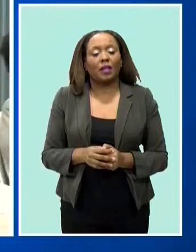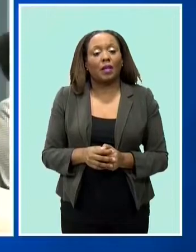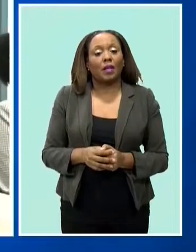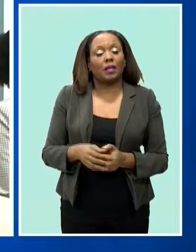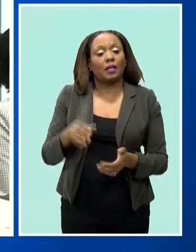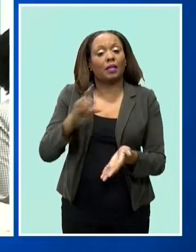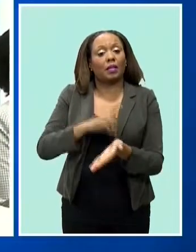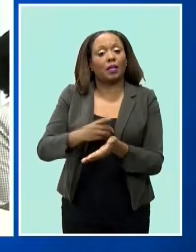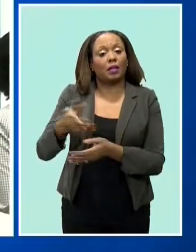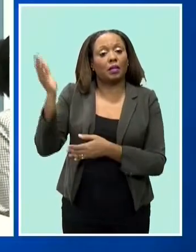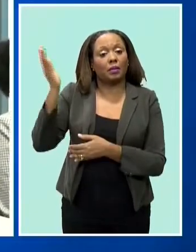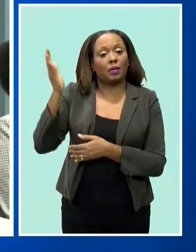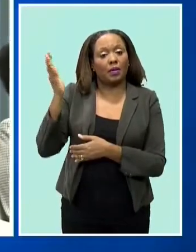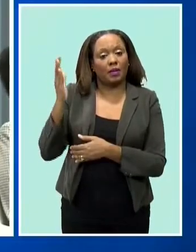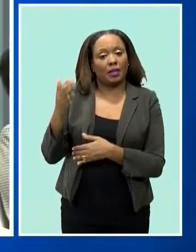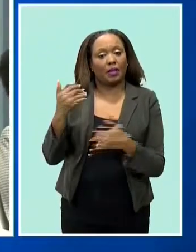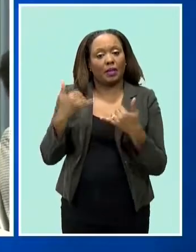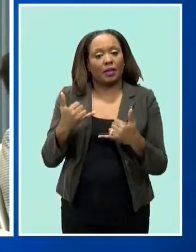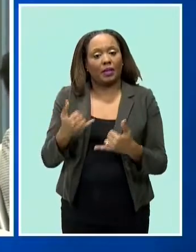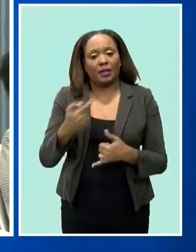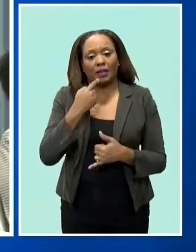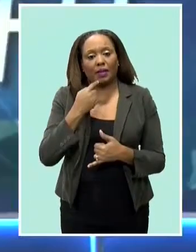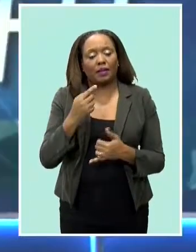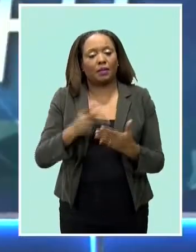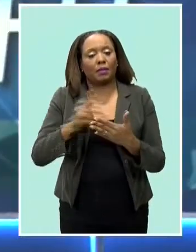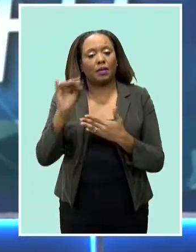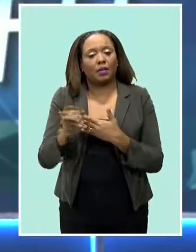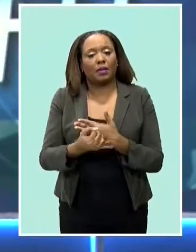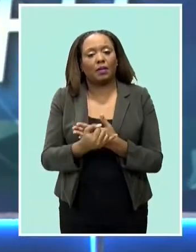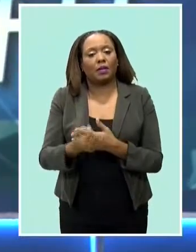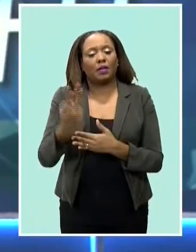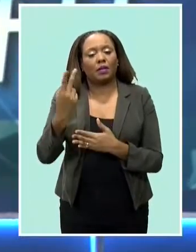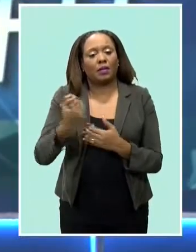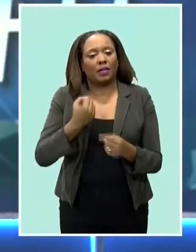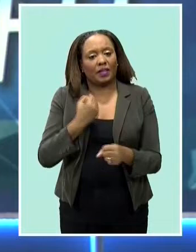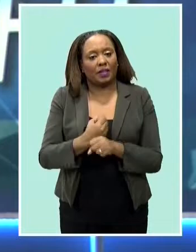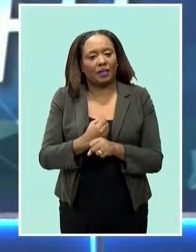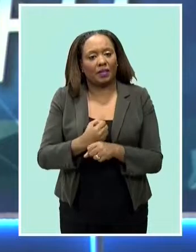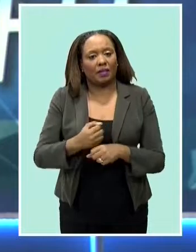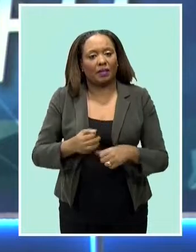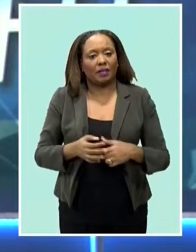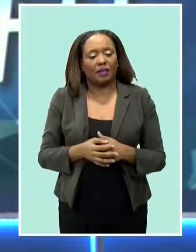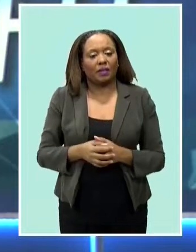Enmore, Dr. Boisson explained that the 2-year project, what it would entail.